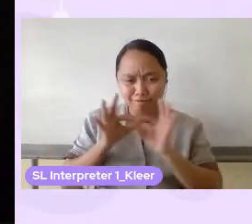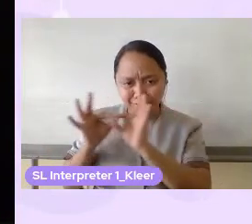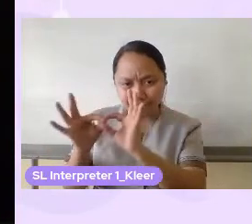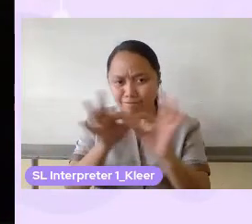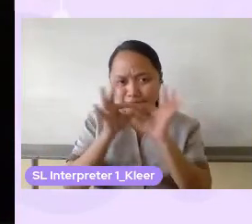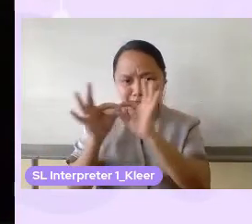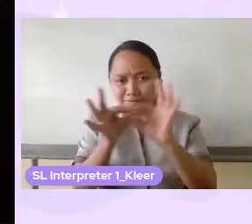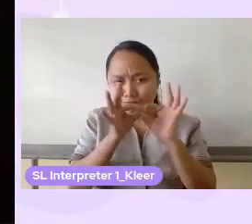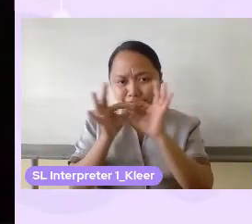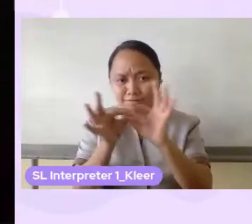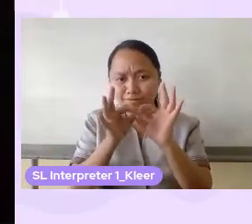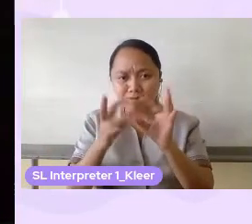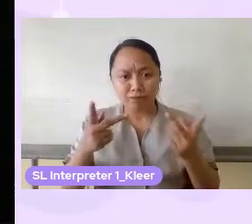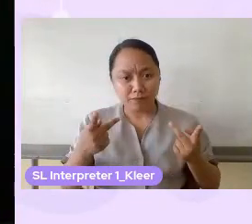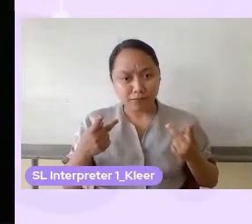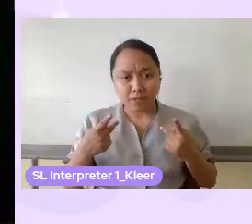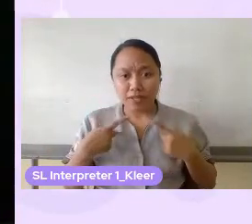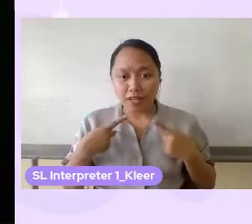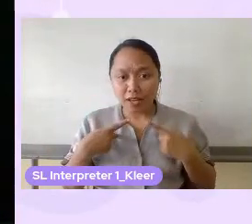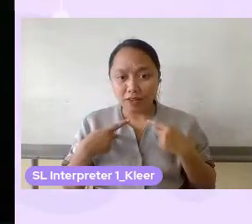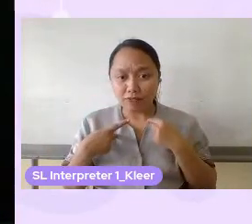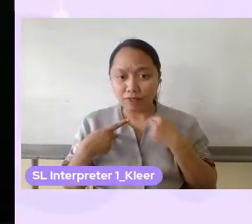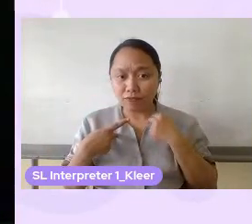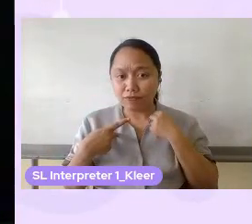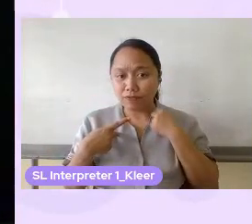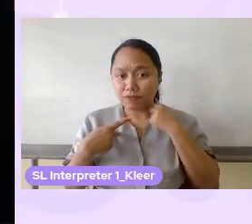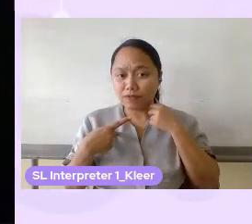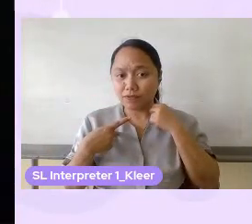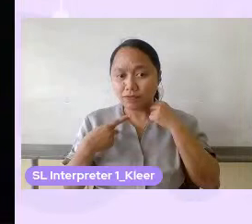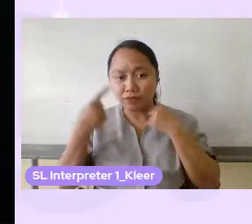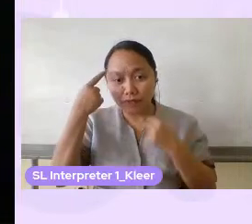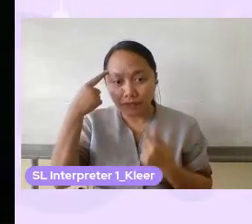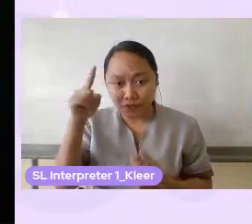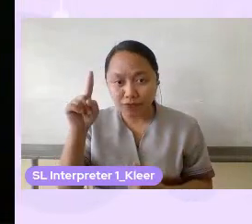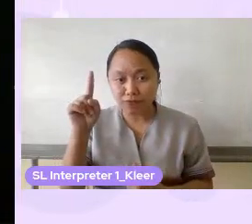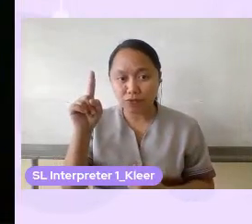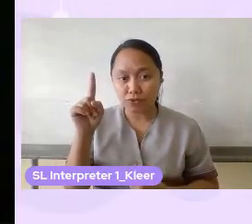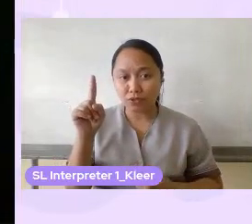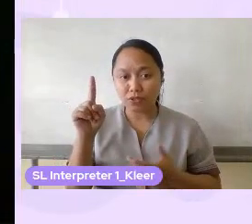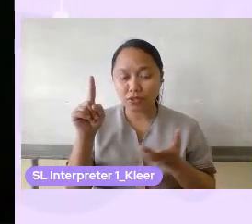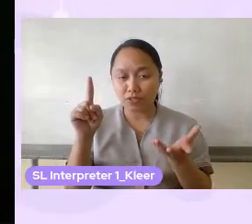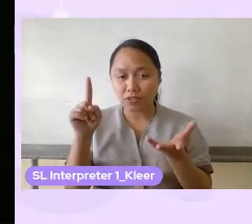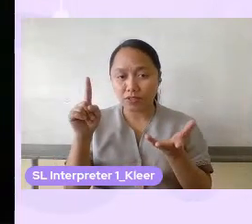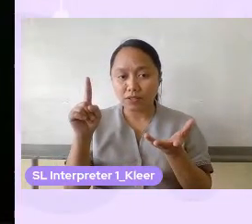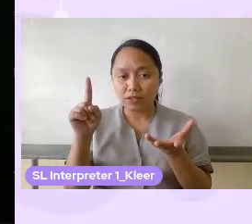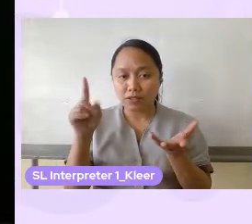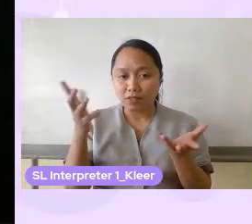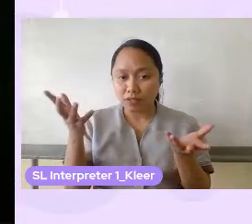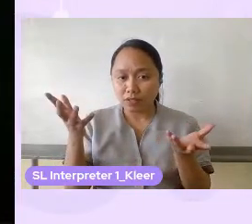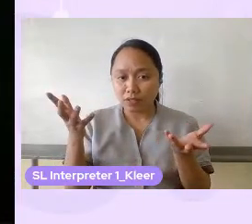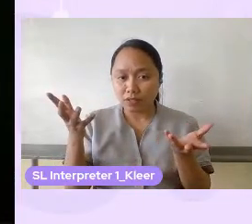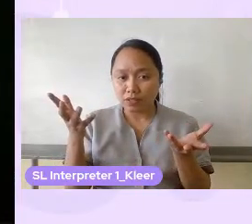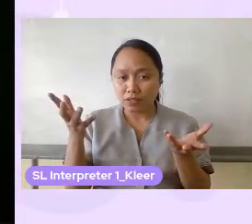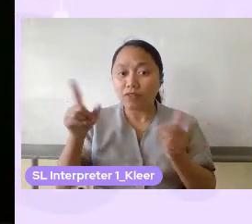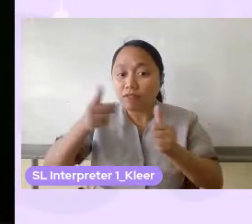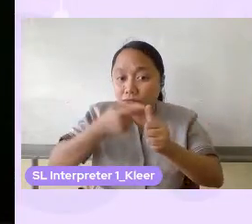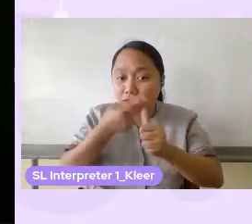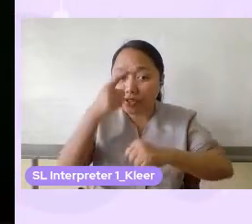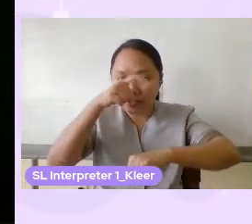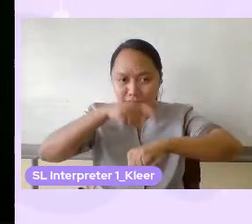been established in 1856. You just imagine, no? 1856 pa. And for the first time last